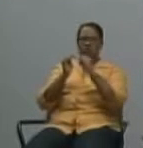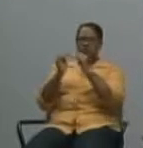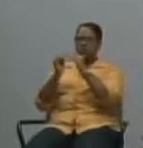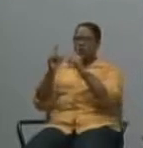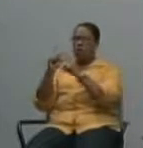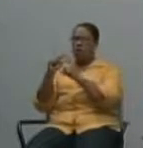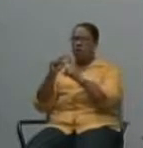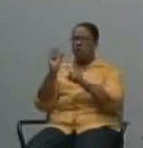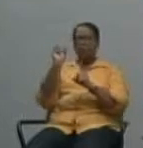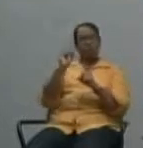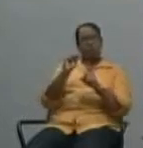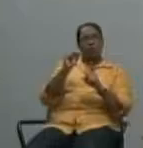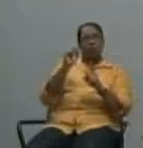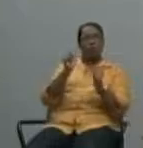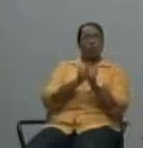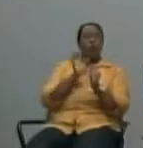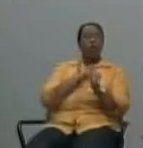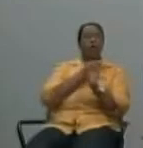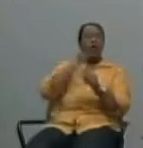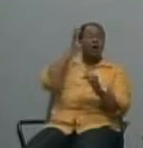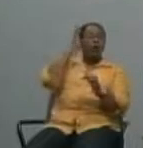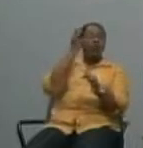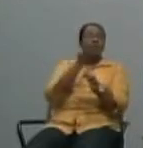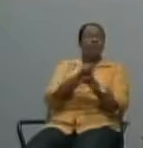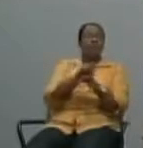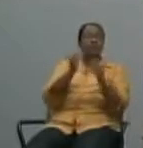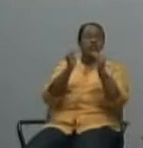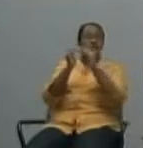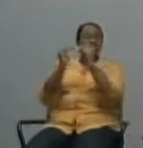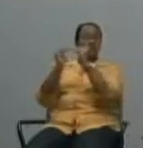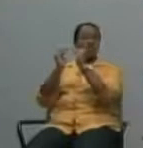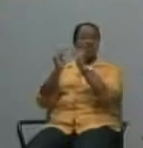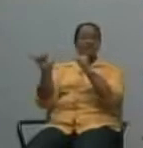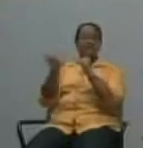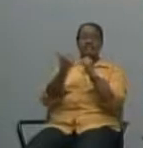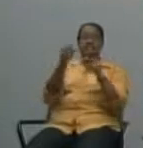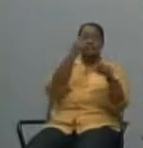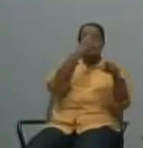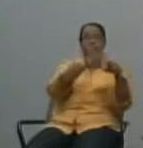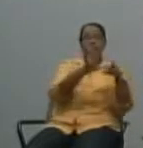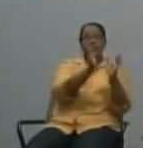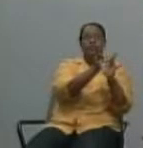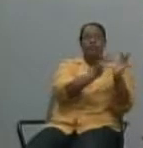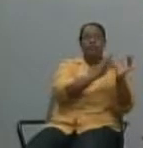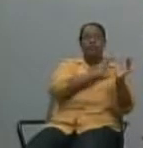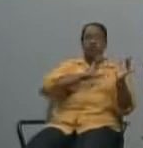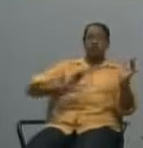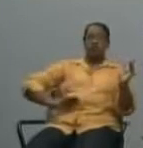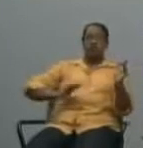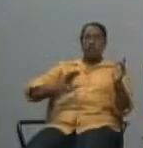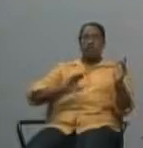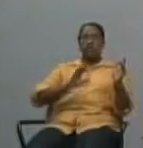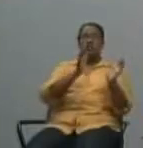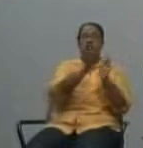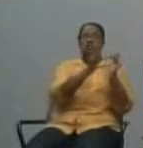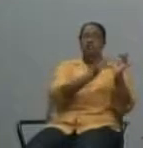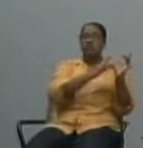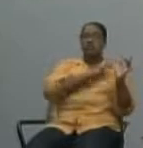faith, justice is the name of Jesus Christ, because Jesus is the only one who is